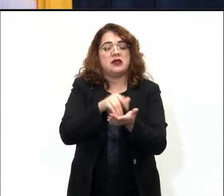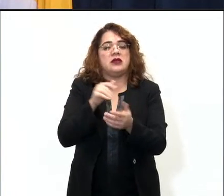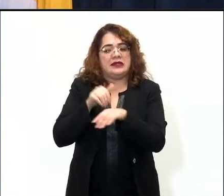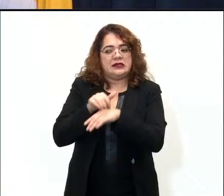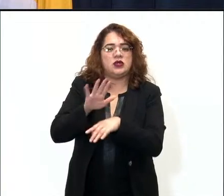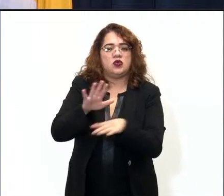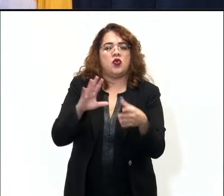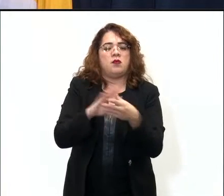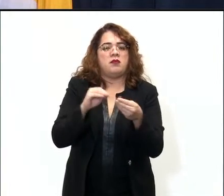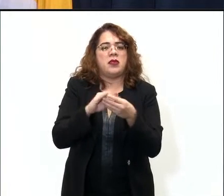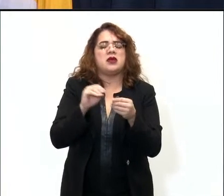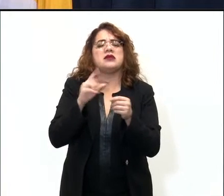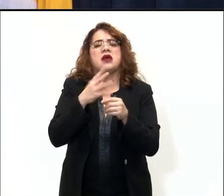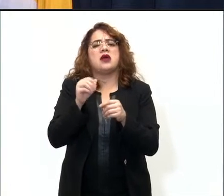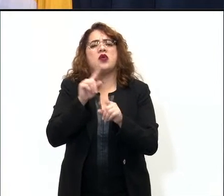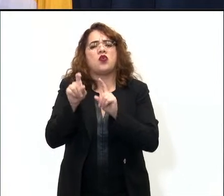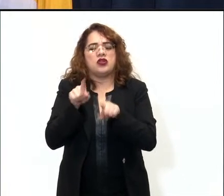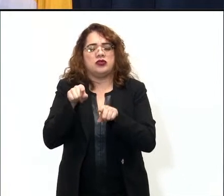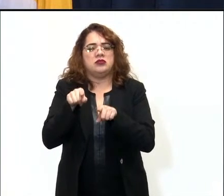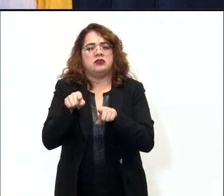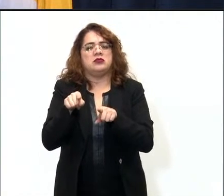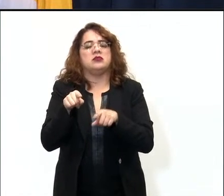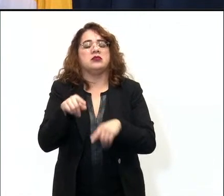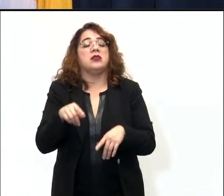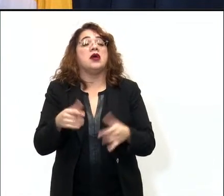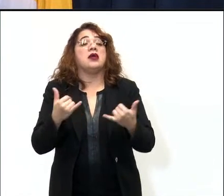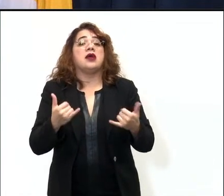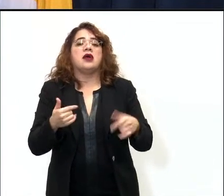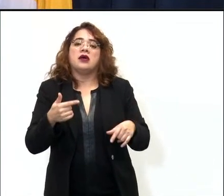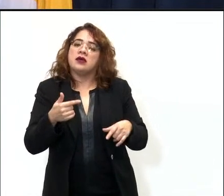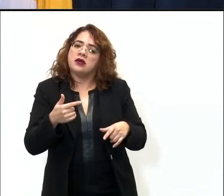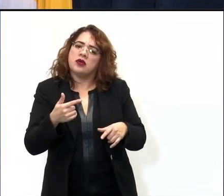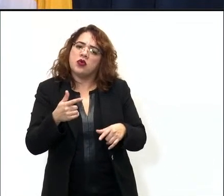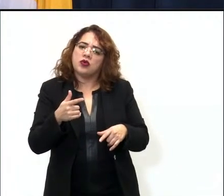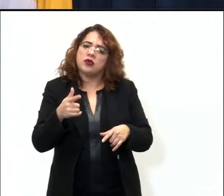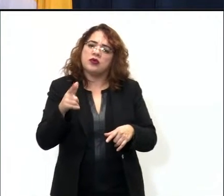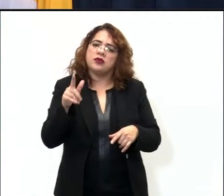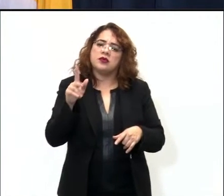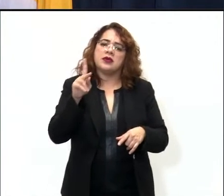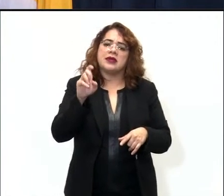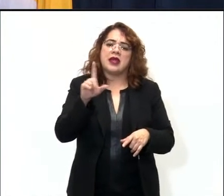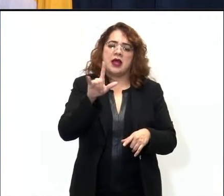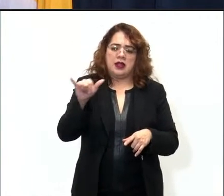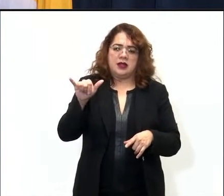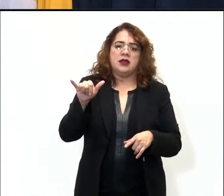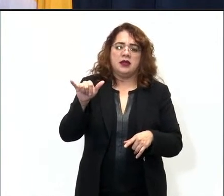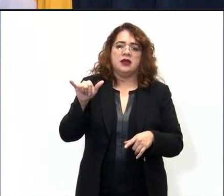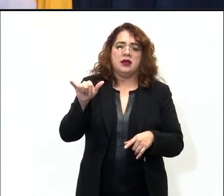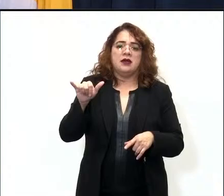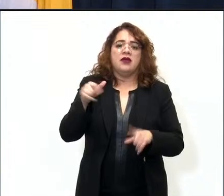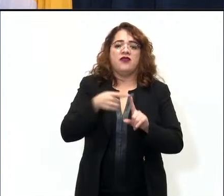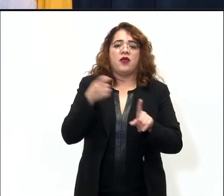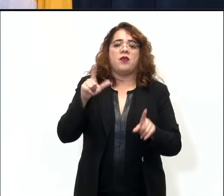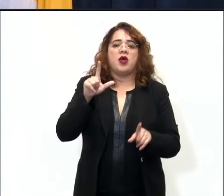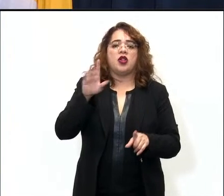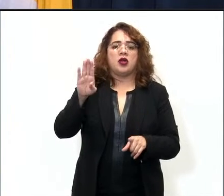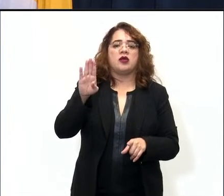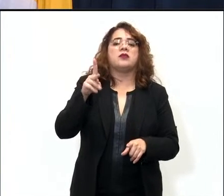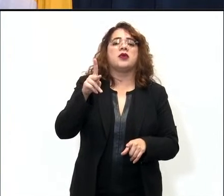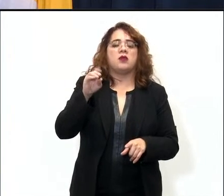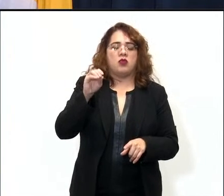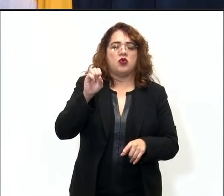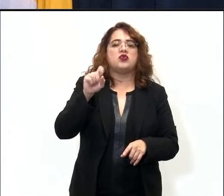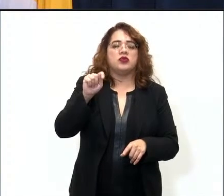message is for Kelly. Kelly, you touched on this a little bit, but there's been coverage in the media about a large number of